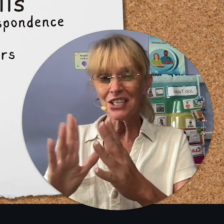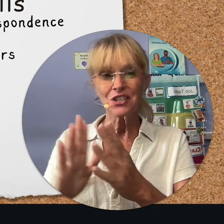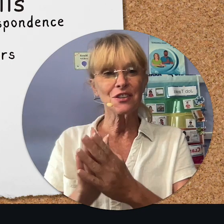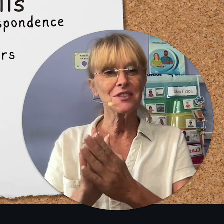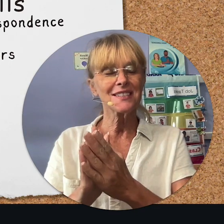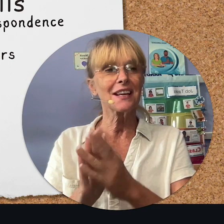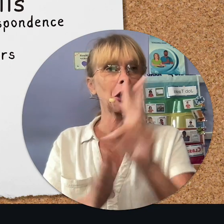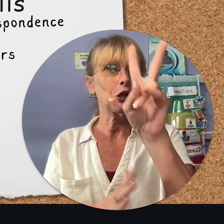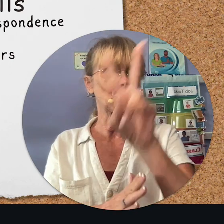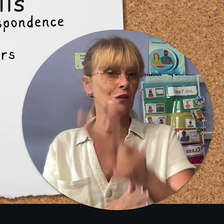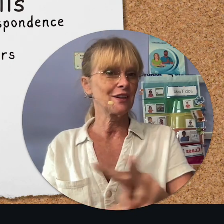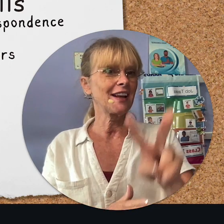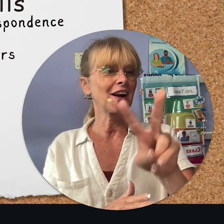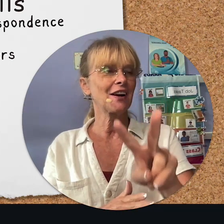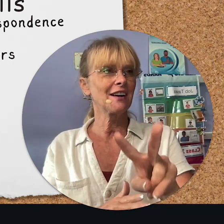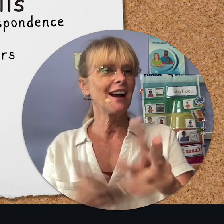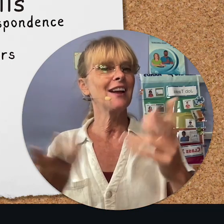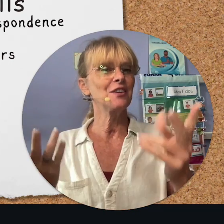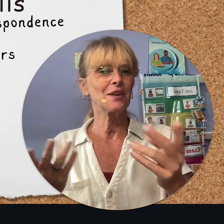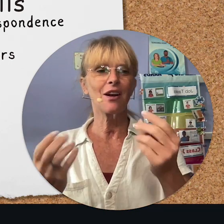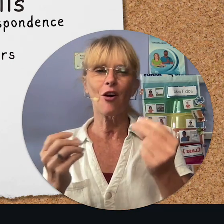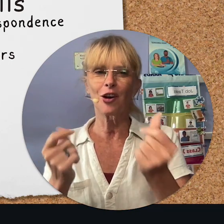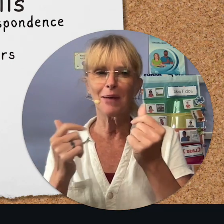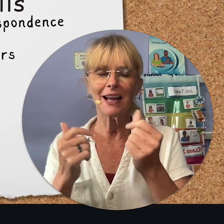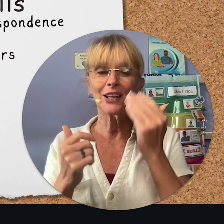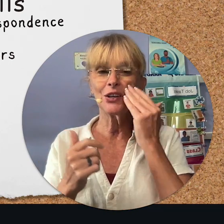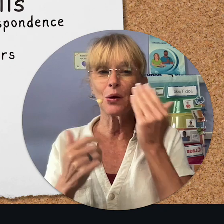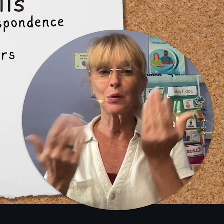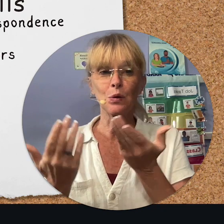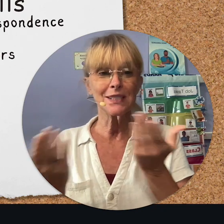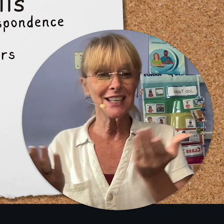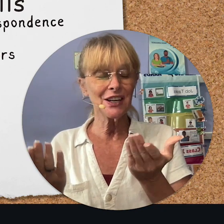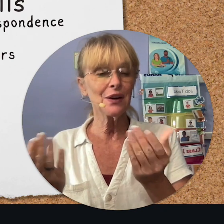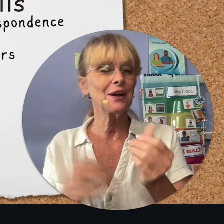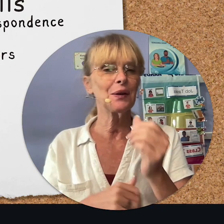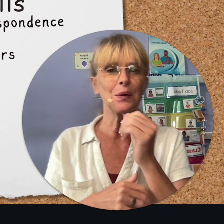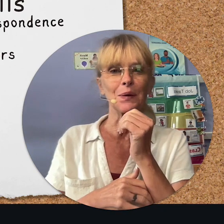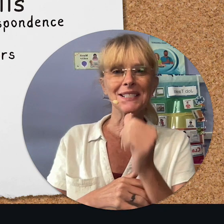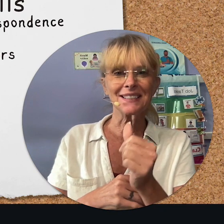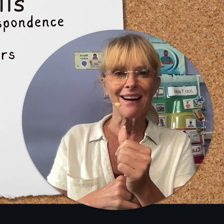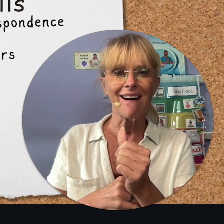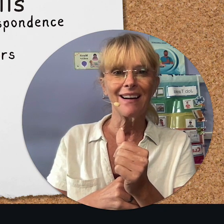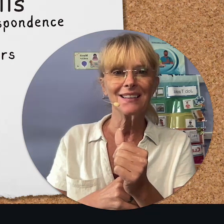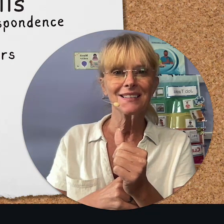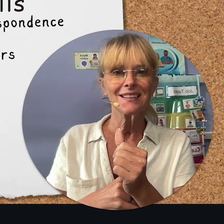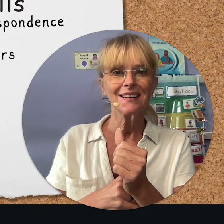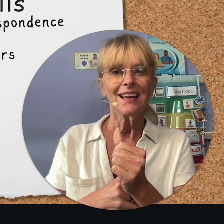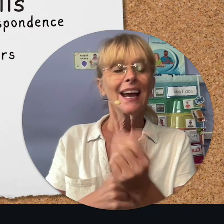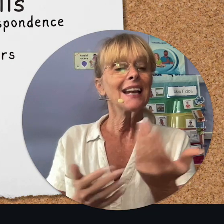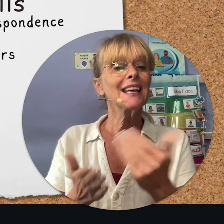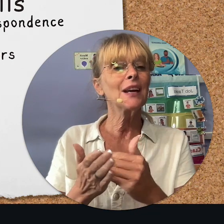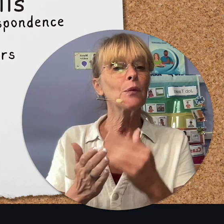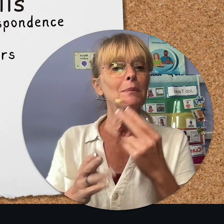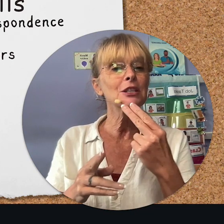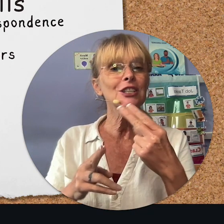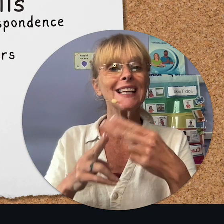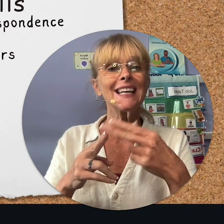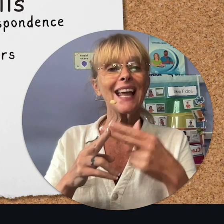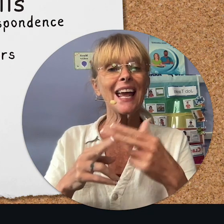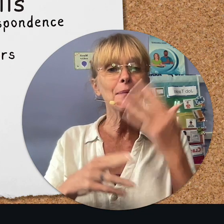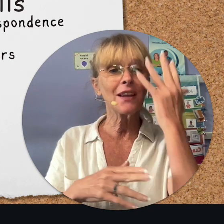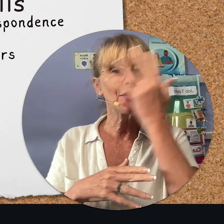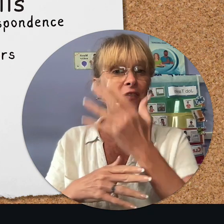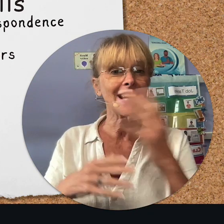as teachers can look over there and you can automatically know who's here and who is not. And again, we